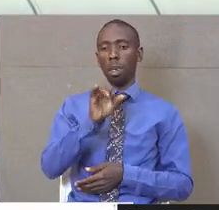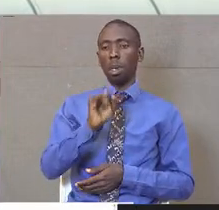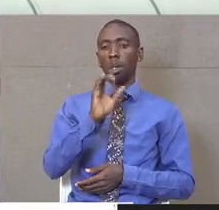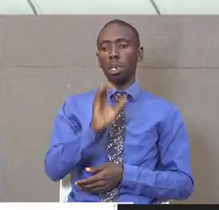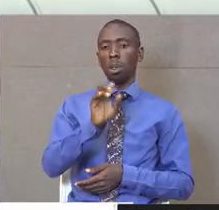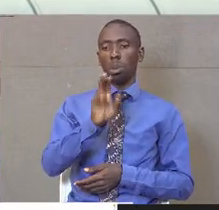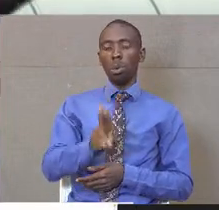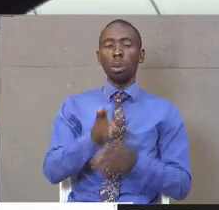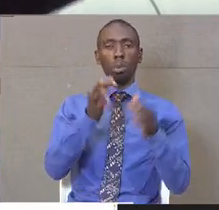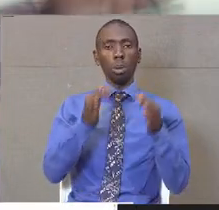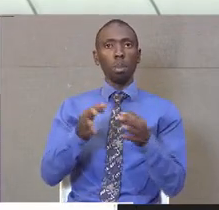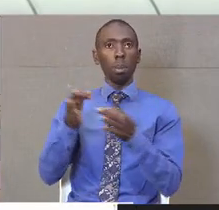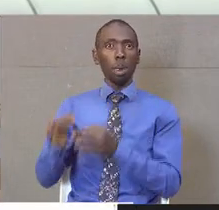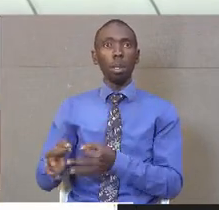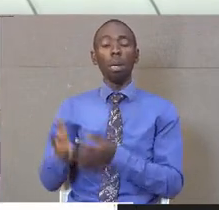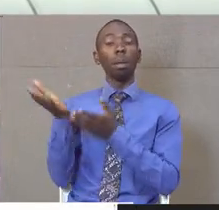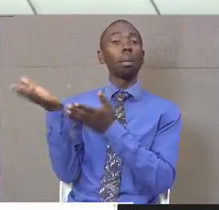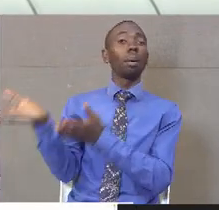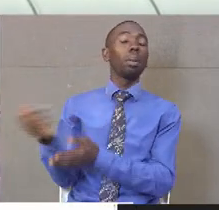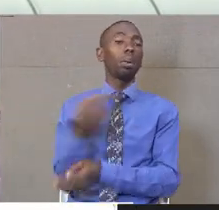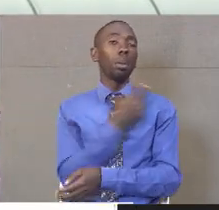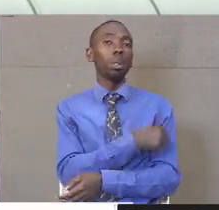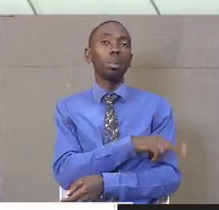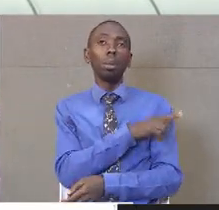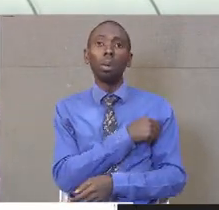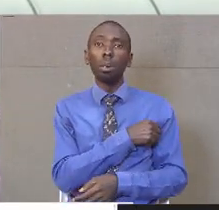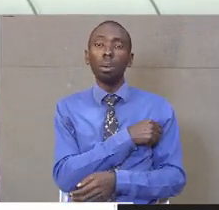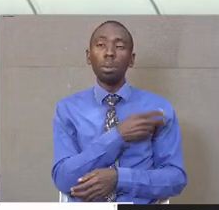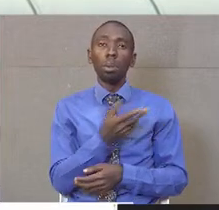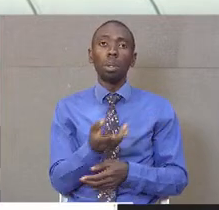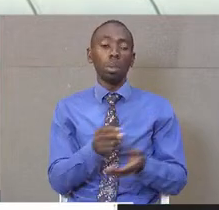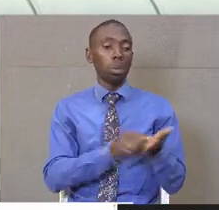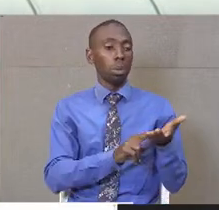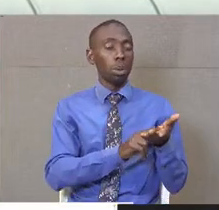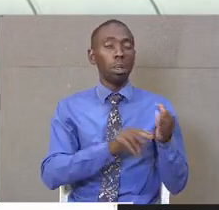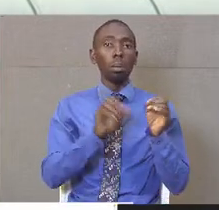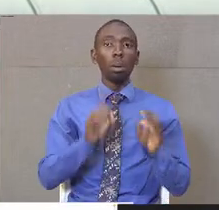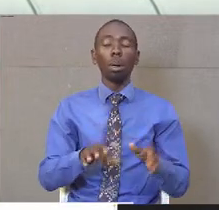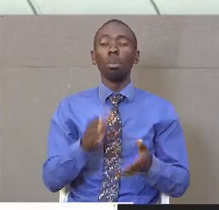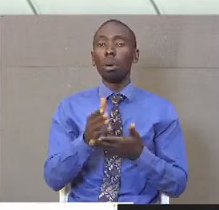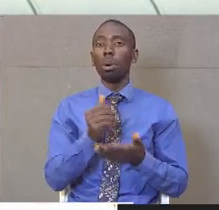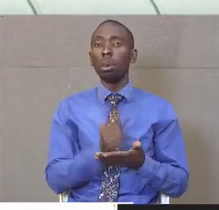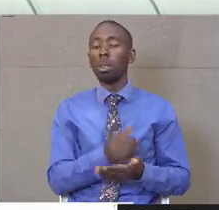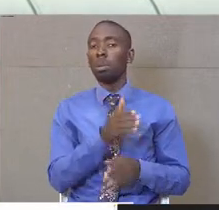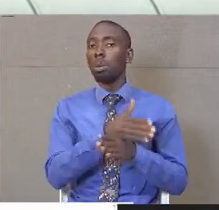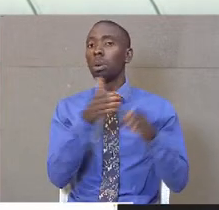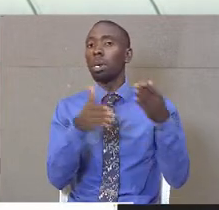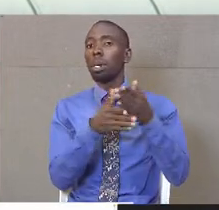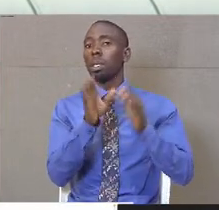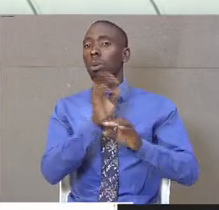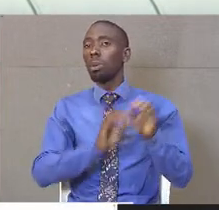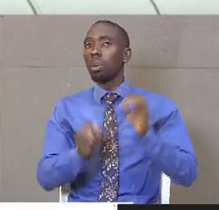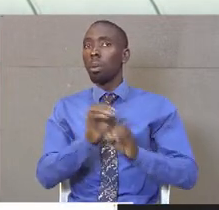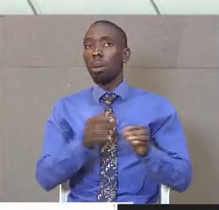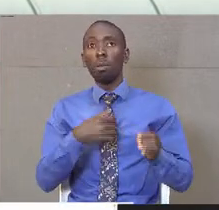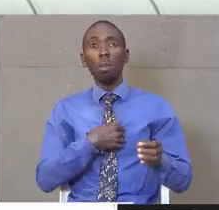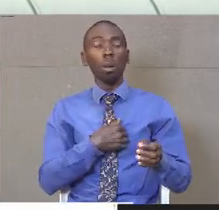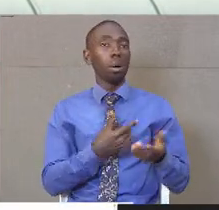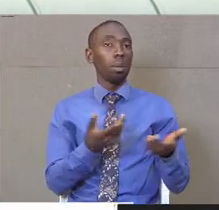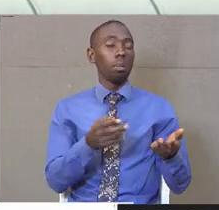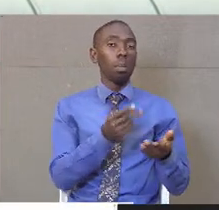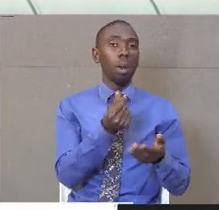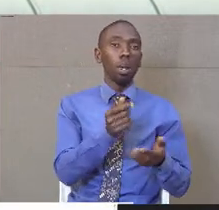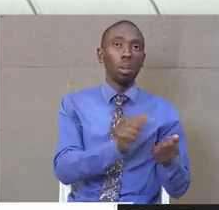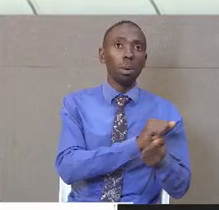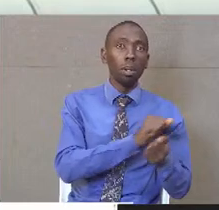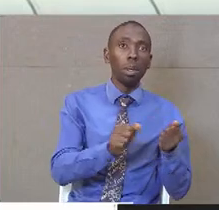equipment. They are there in hospitals. They are not deployed because of infrastructure. We are putting this money to waste. You are talking